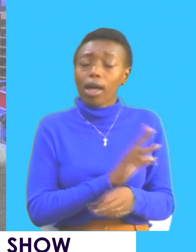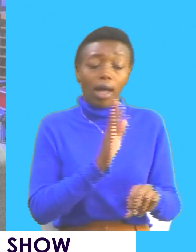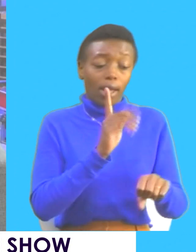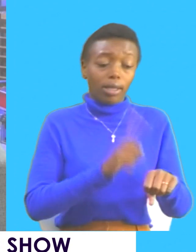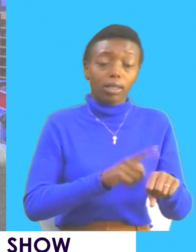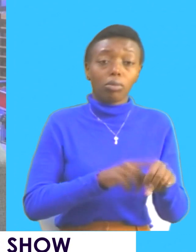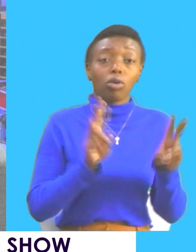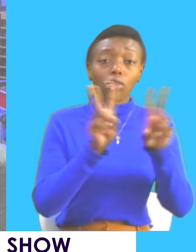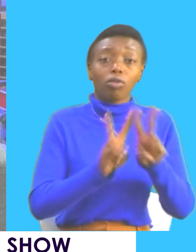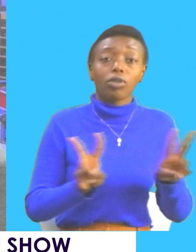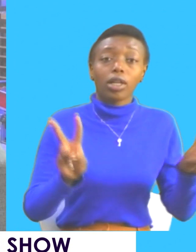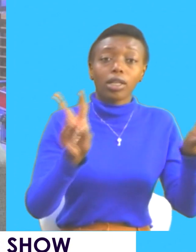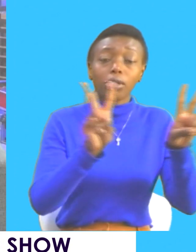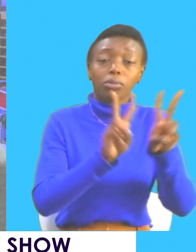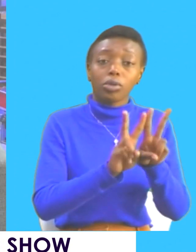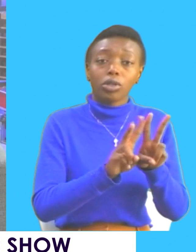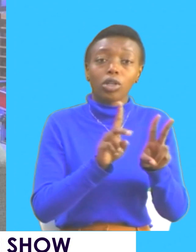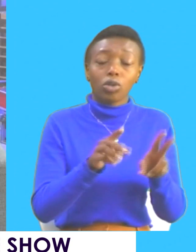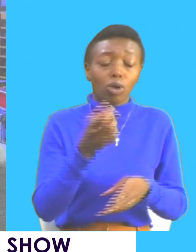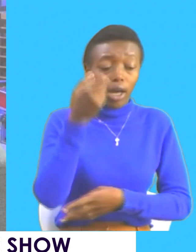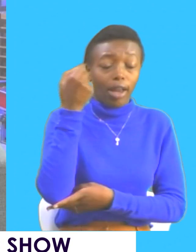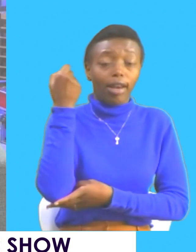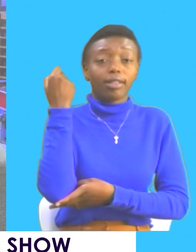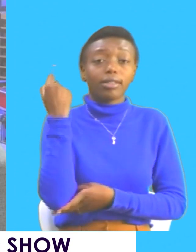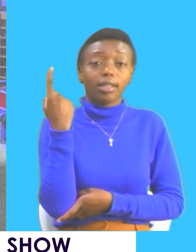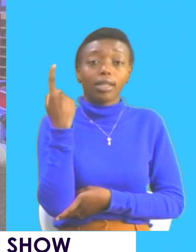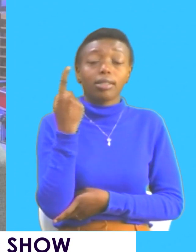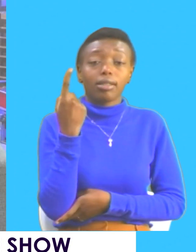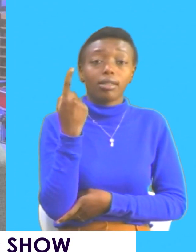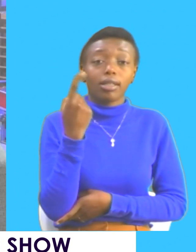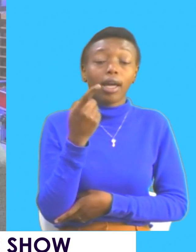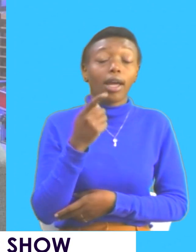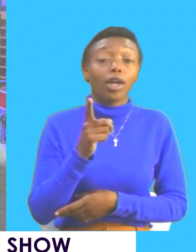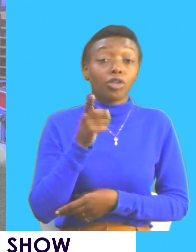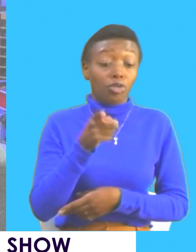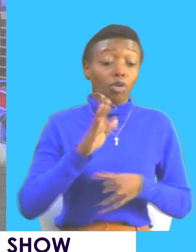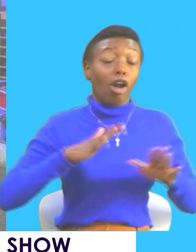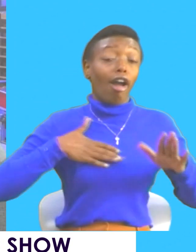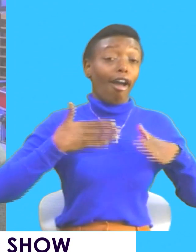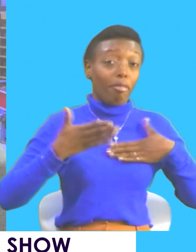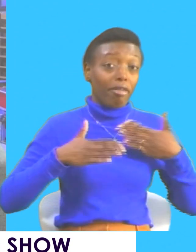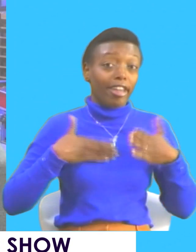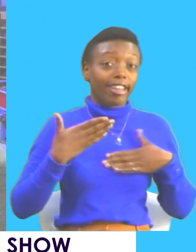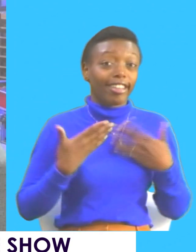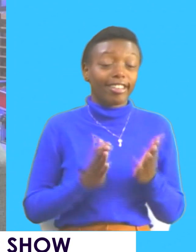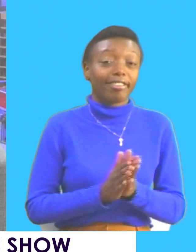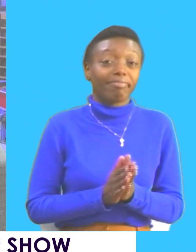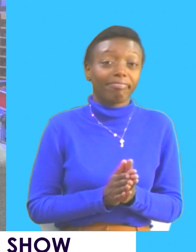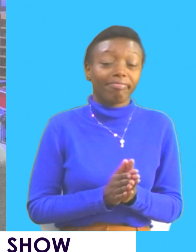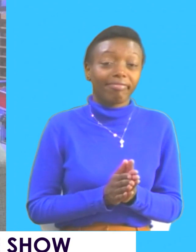us identifying their purpose for life, then we are happy. Happiness index demands